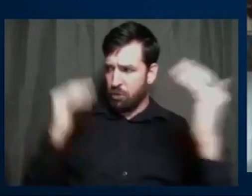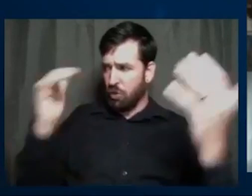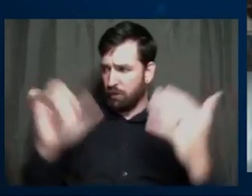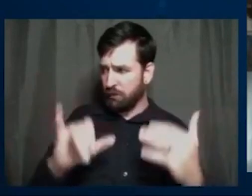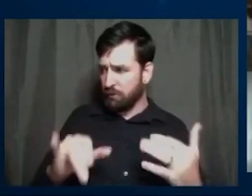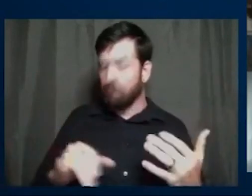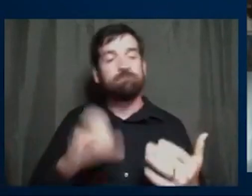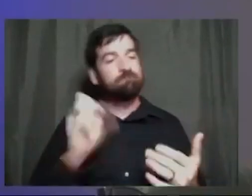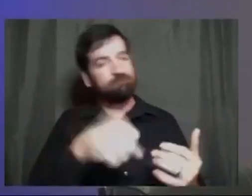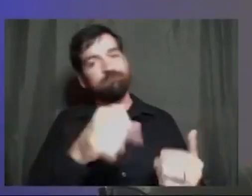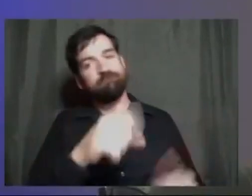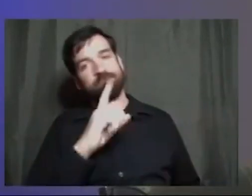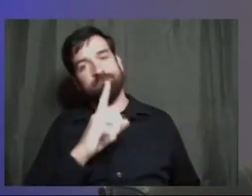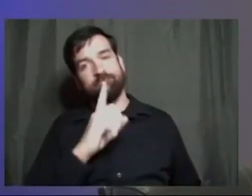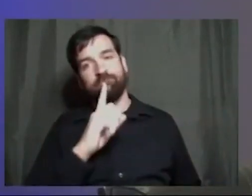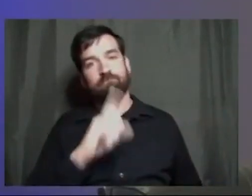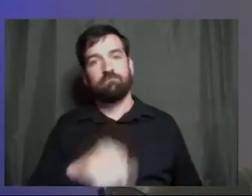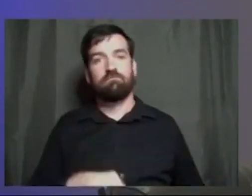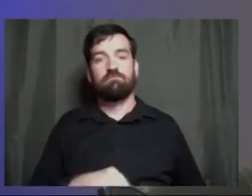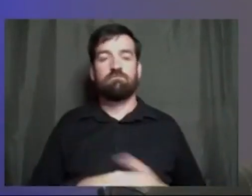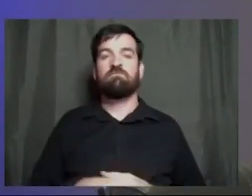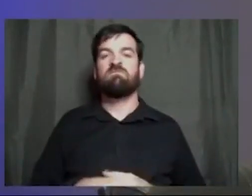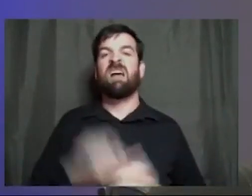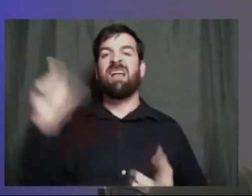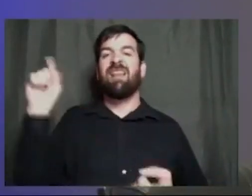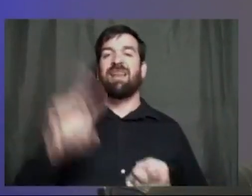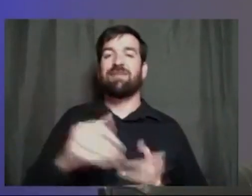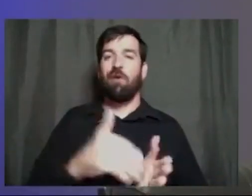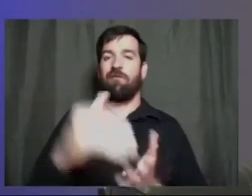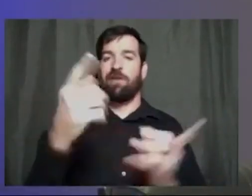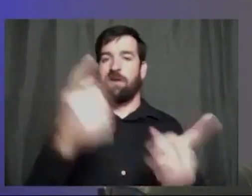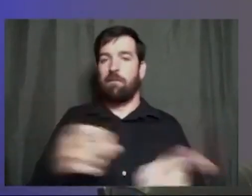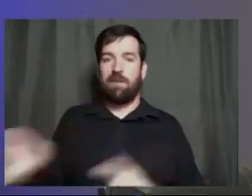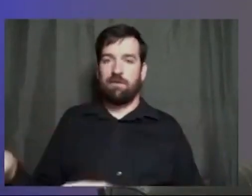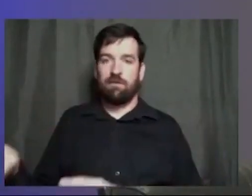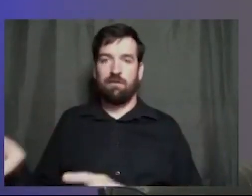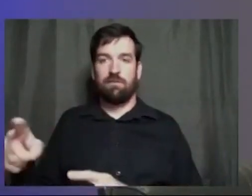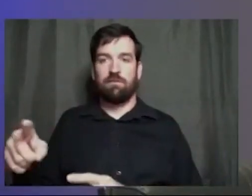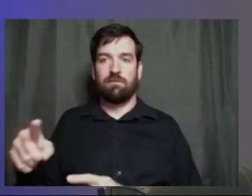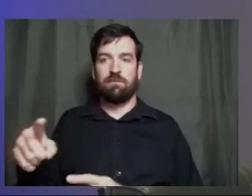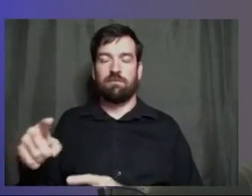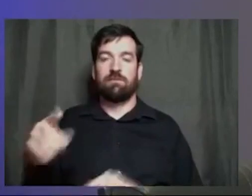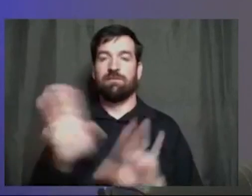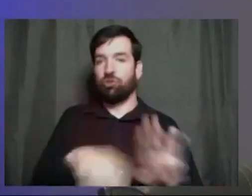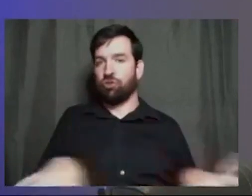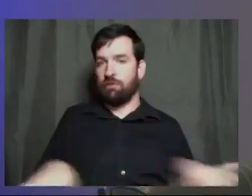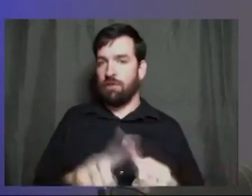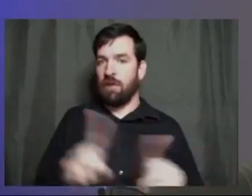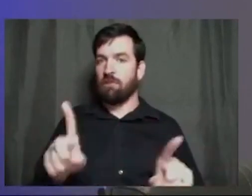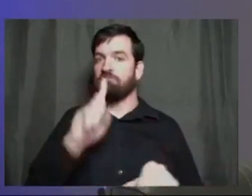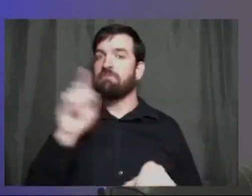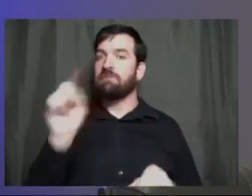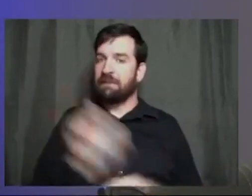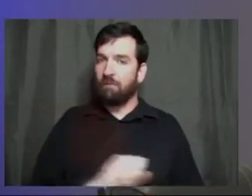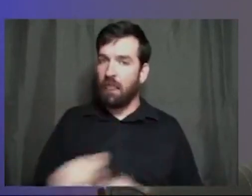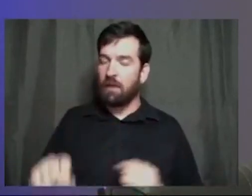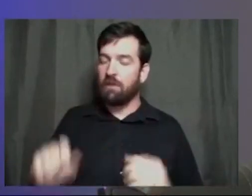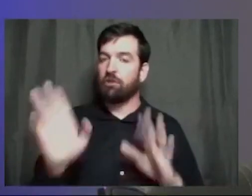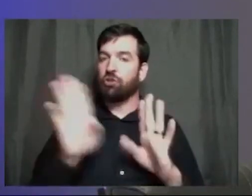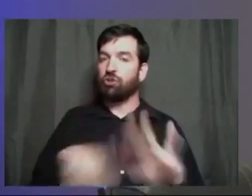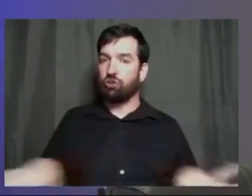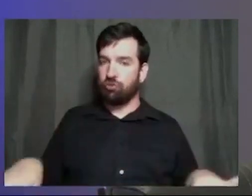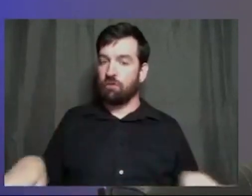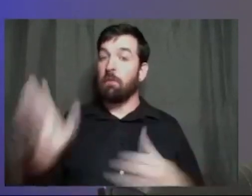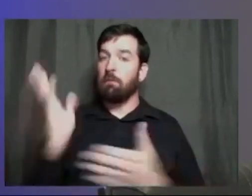are. They don't happen as often, as they do for adults, but there are definitely proportions of children